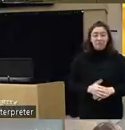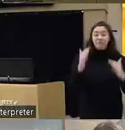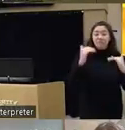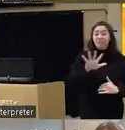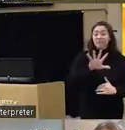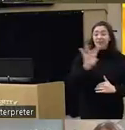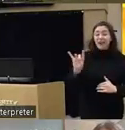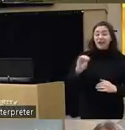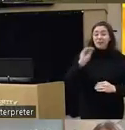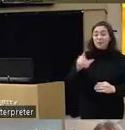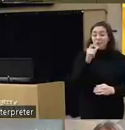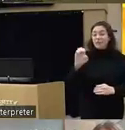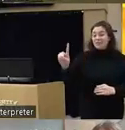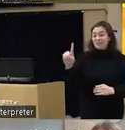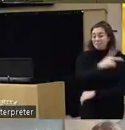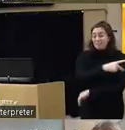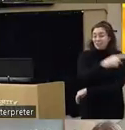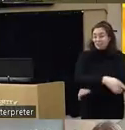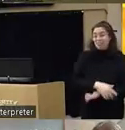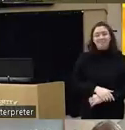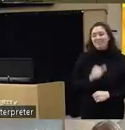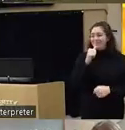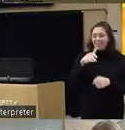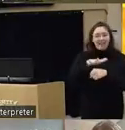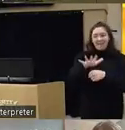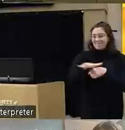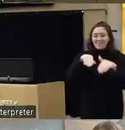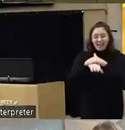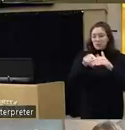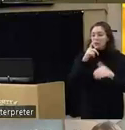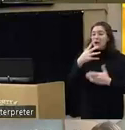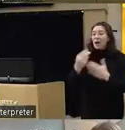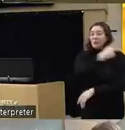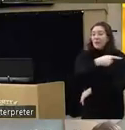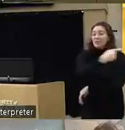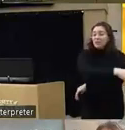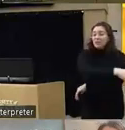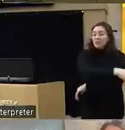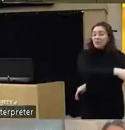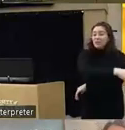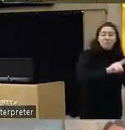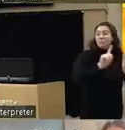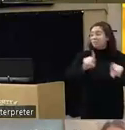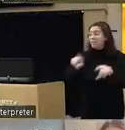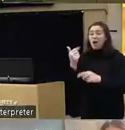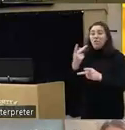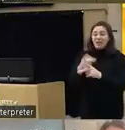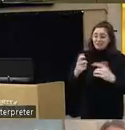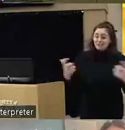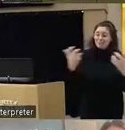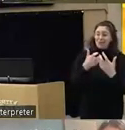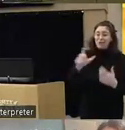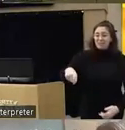room patients. So you can see that in lack of access to outpatient care, people are using other forms of care to get their needs met.